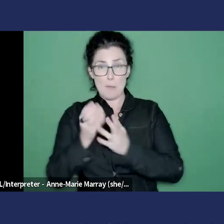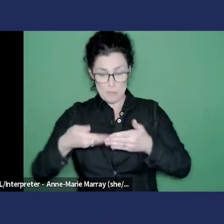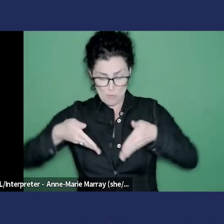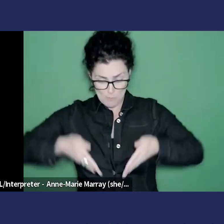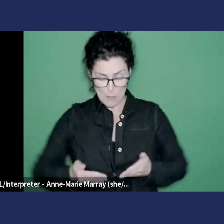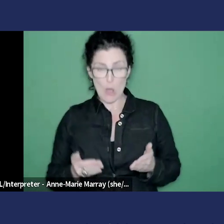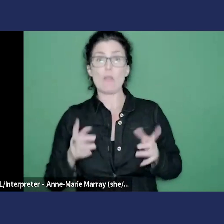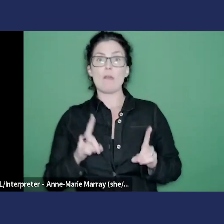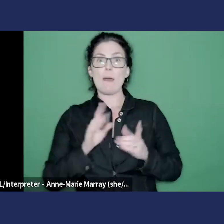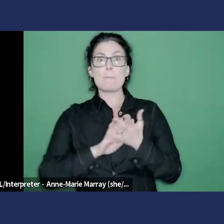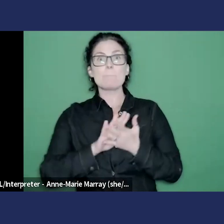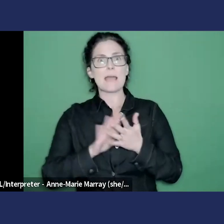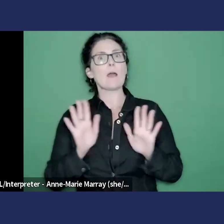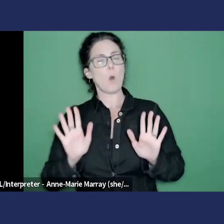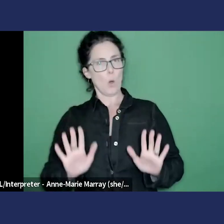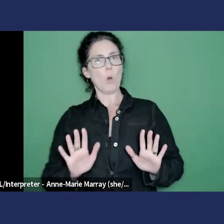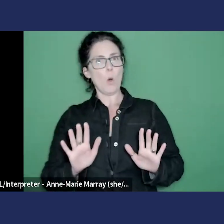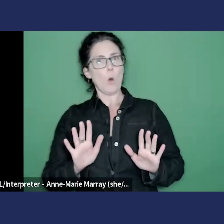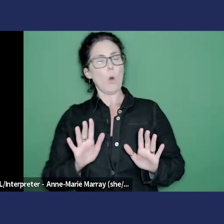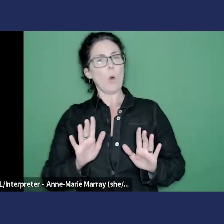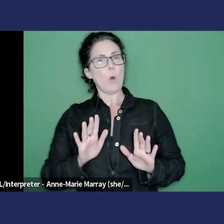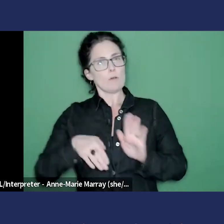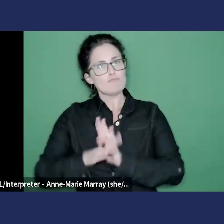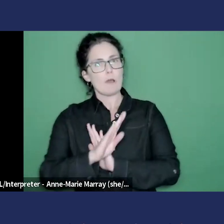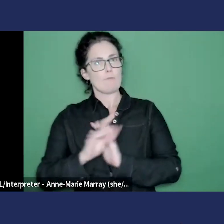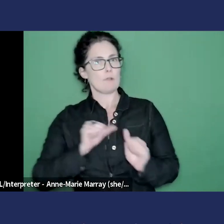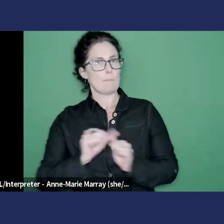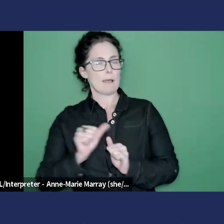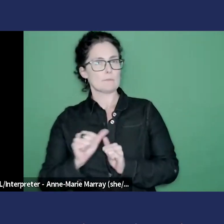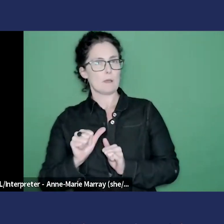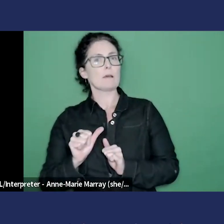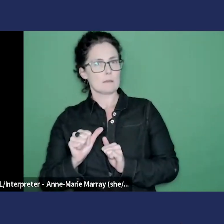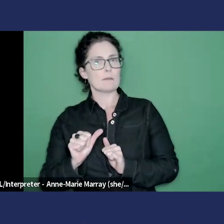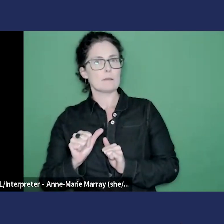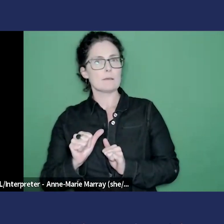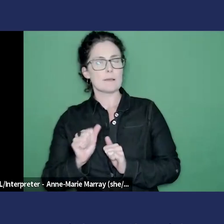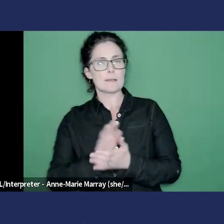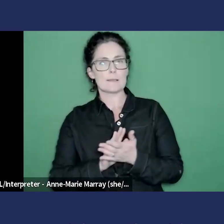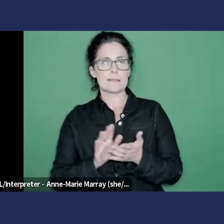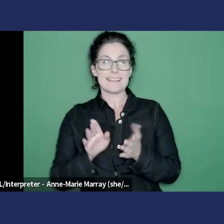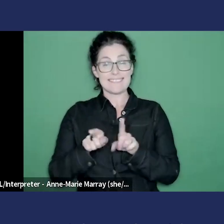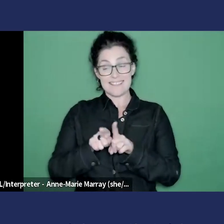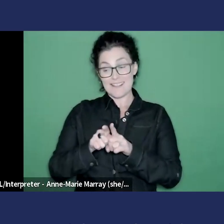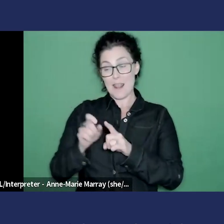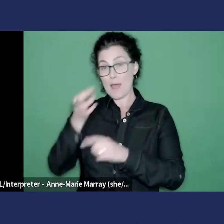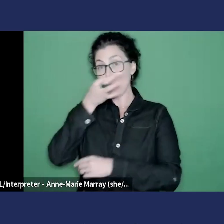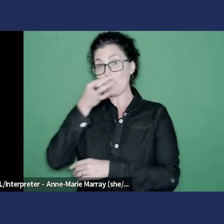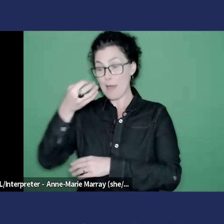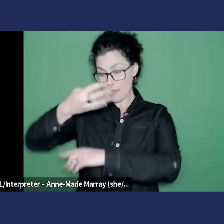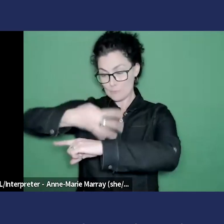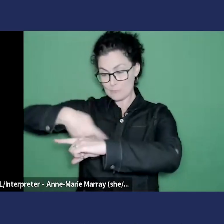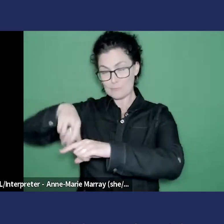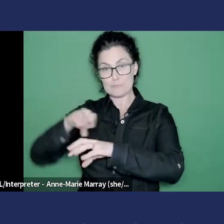and feeling protected and knowing that everything's going to be okay. It keeps that richness, like the plant and the